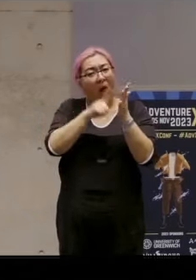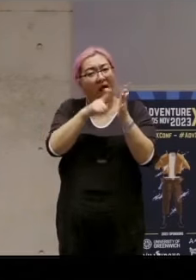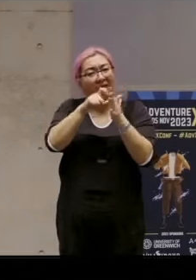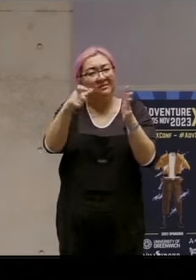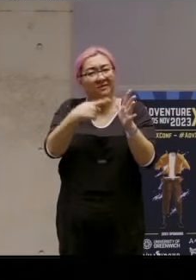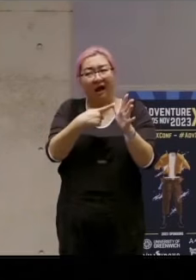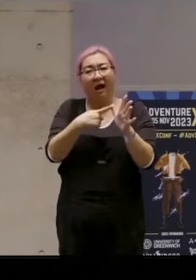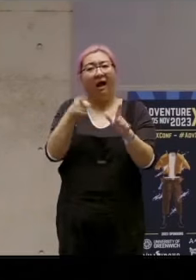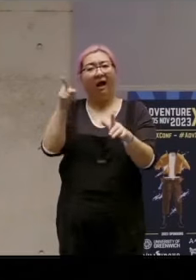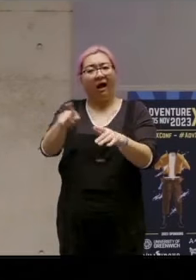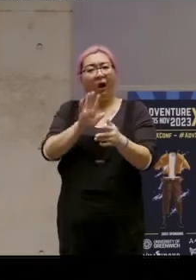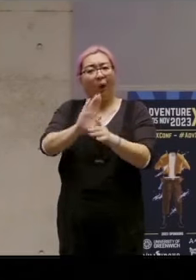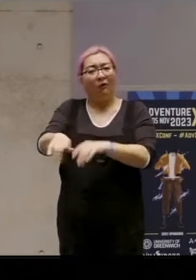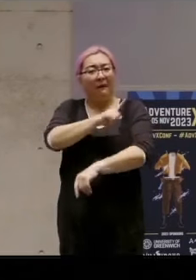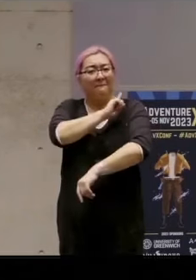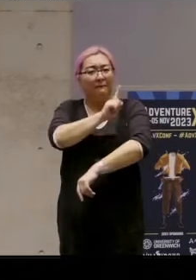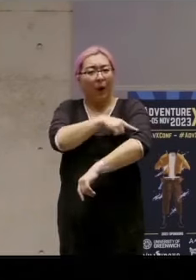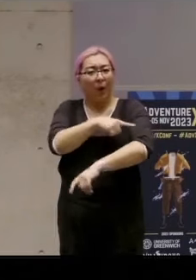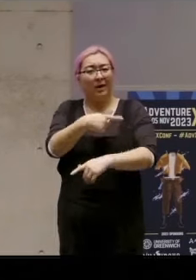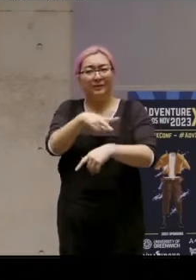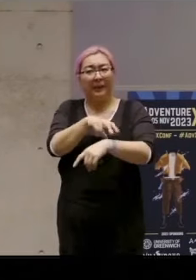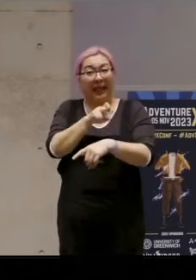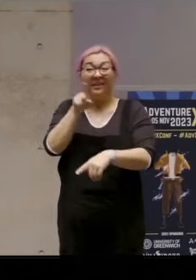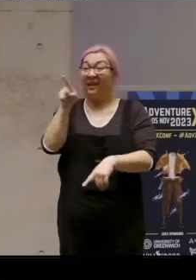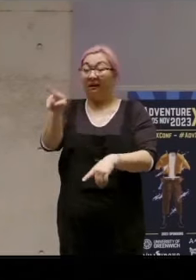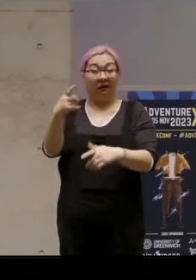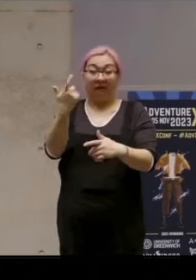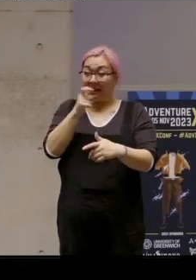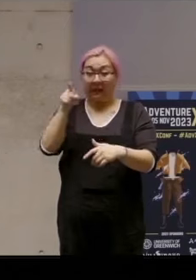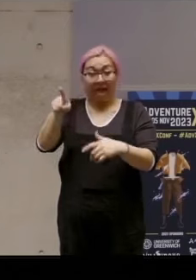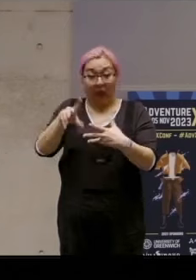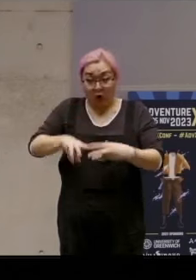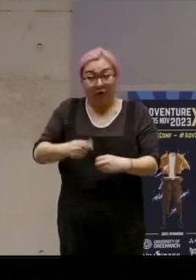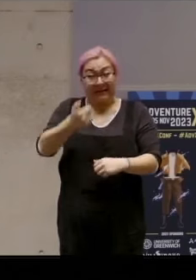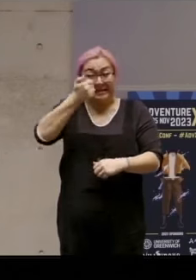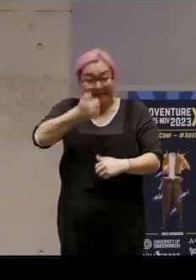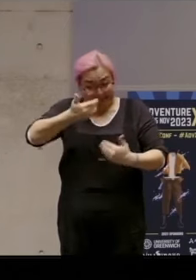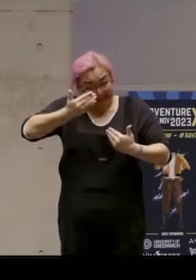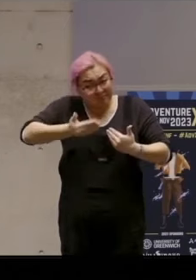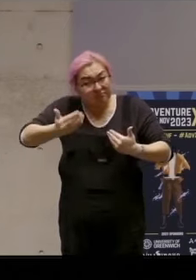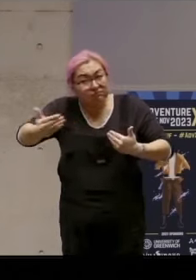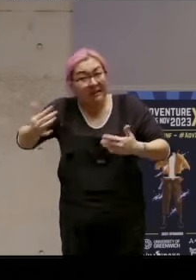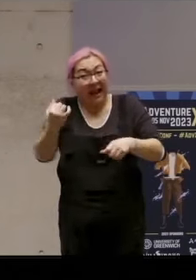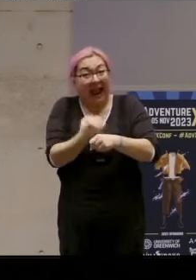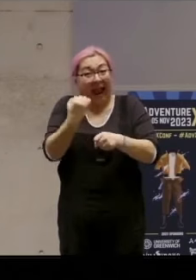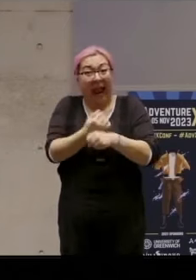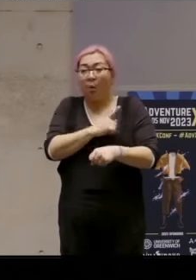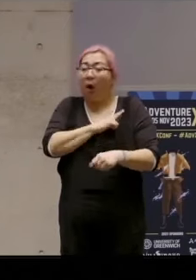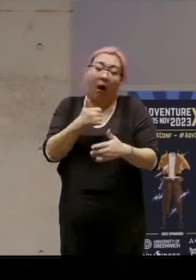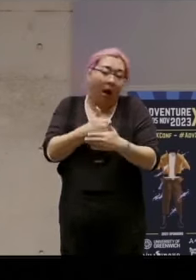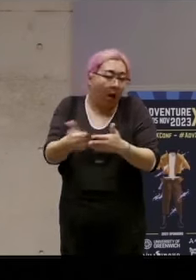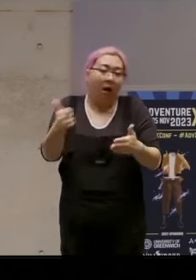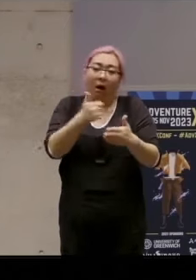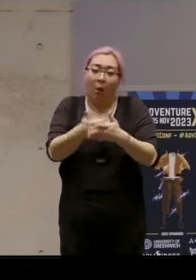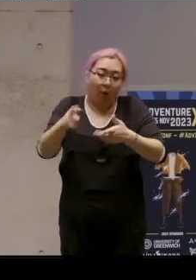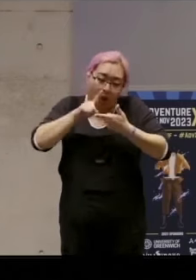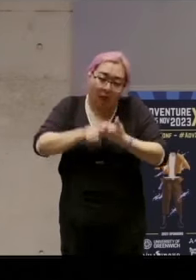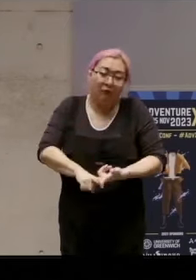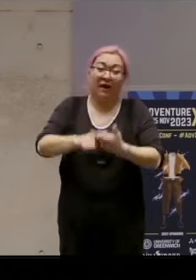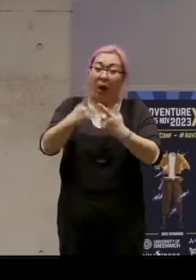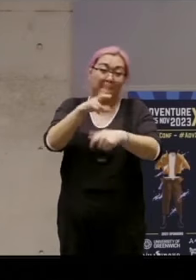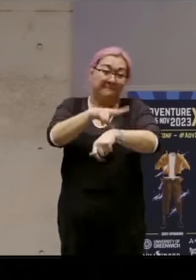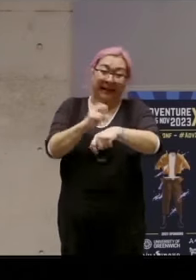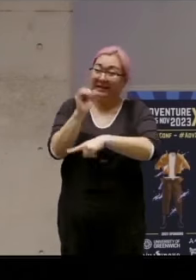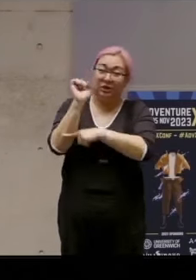Okay. Like we said, this is an ongoing research, and we hope you could also contribute in the next